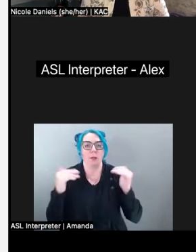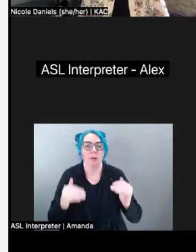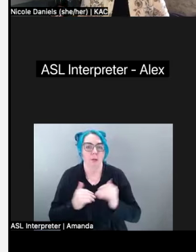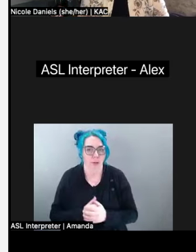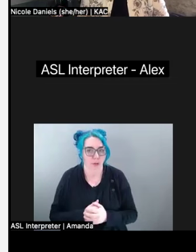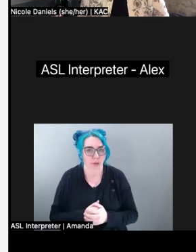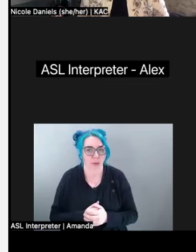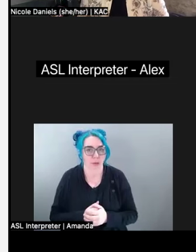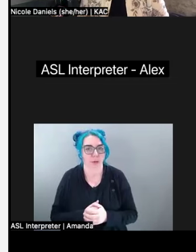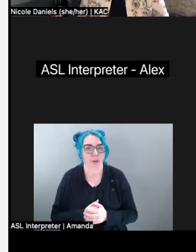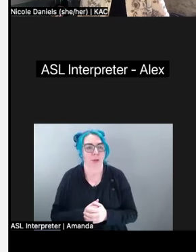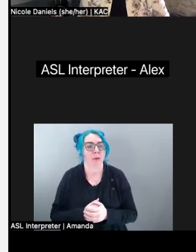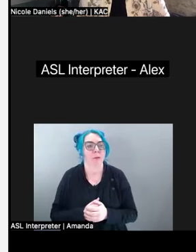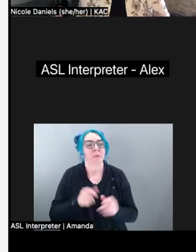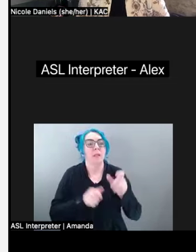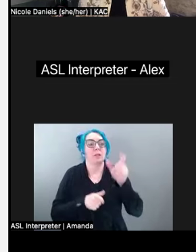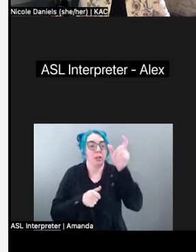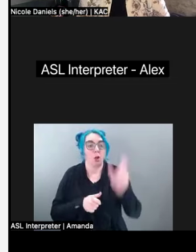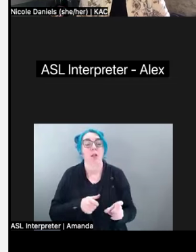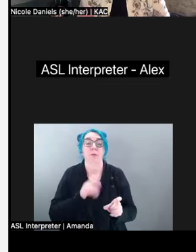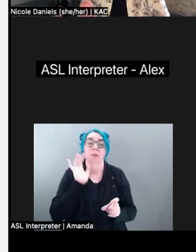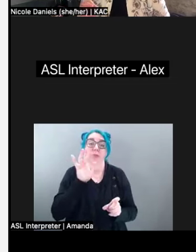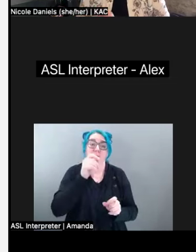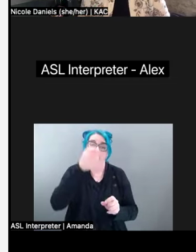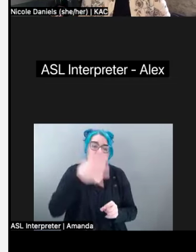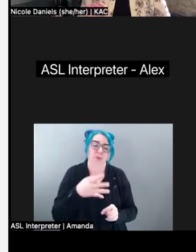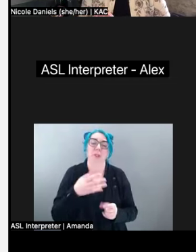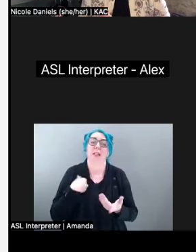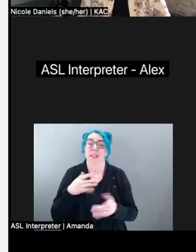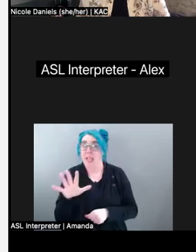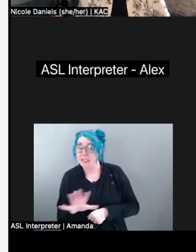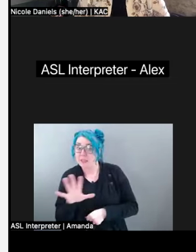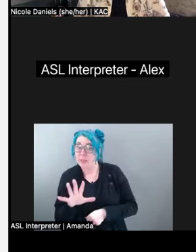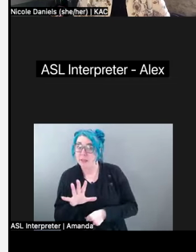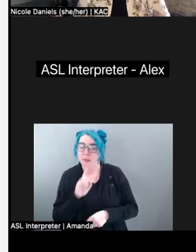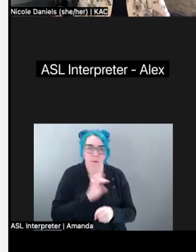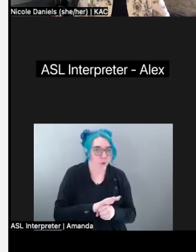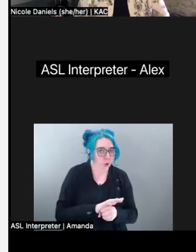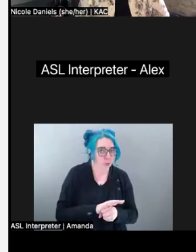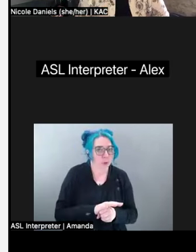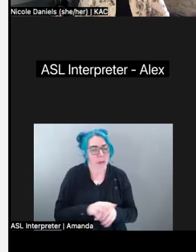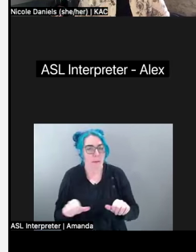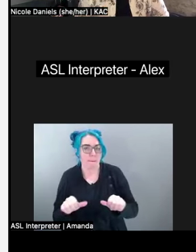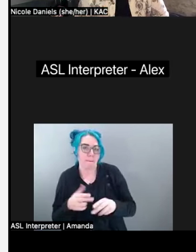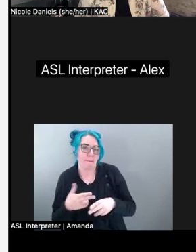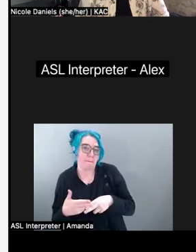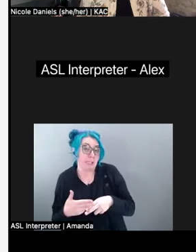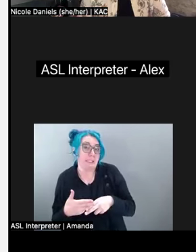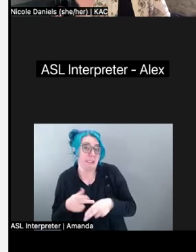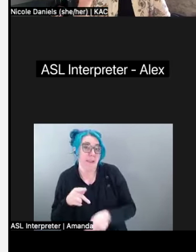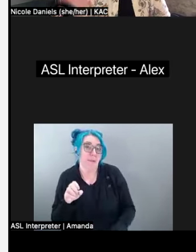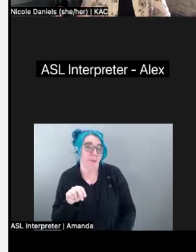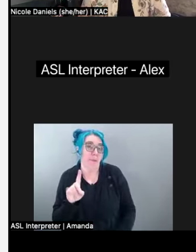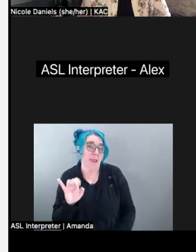things are confirmed, pending, or estimated. And again, that's with reference to your request year. There are definitions and